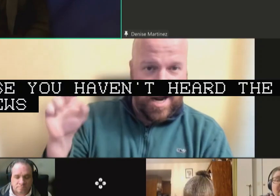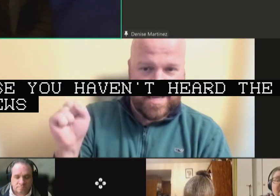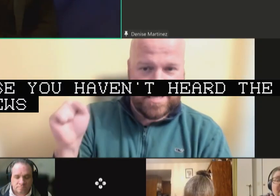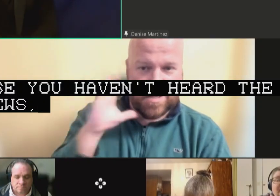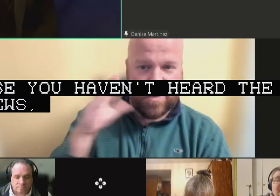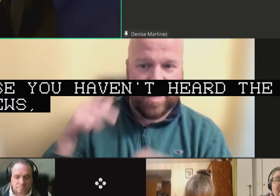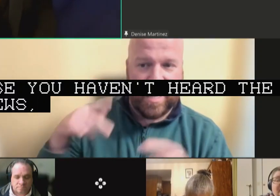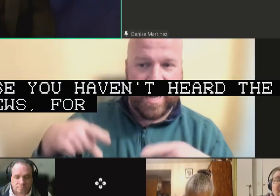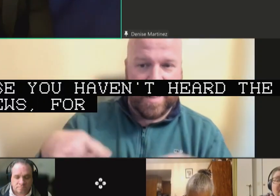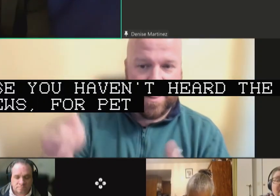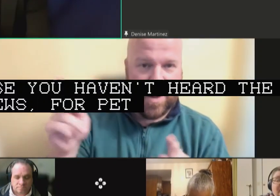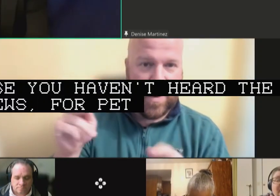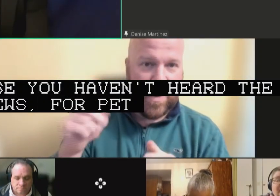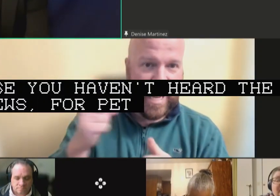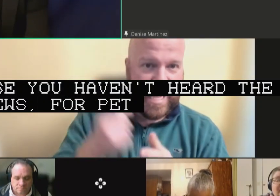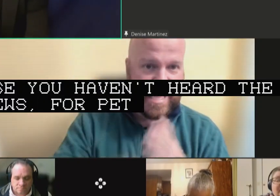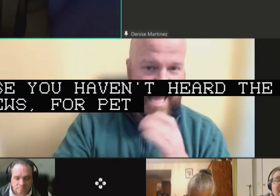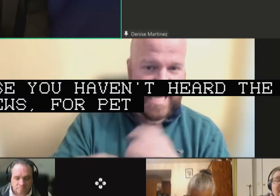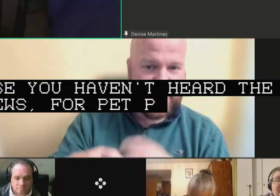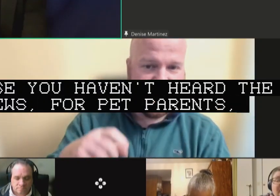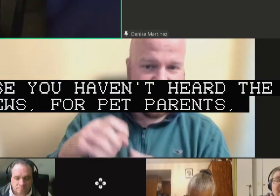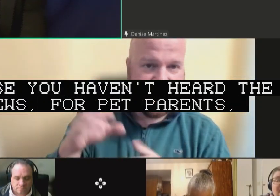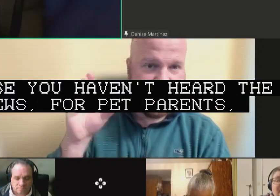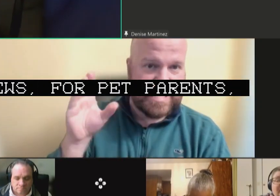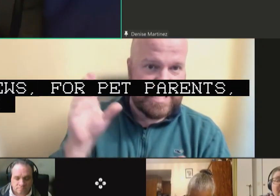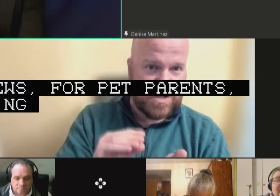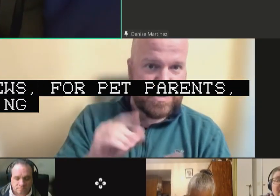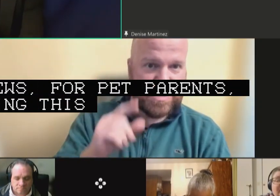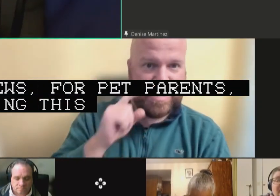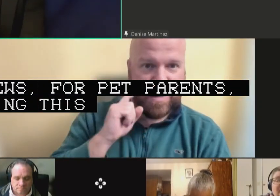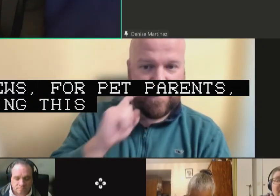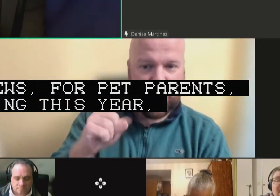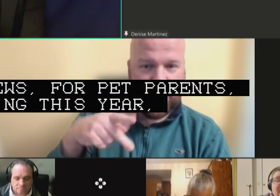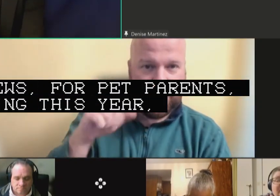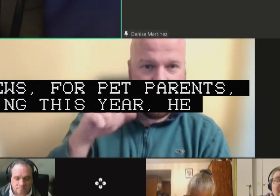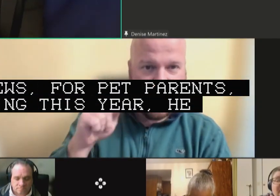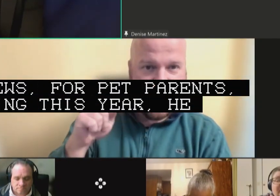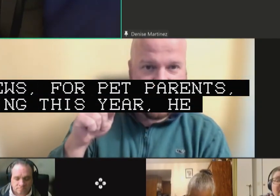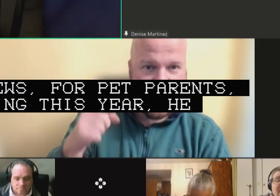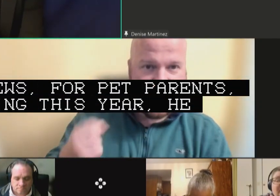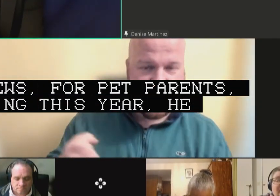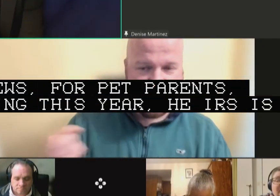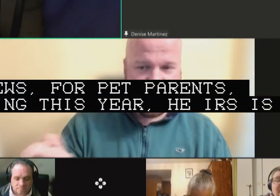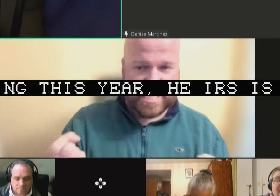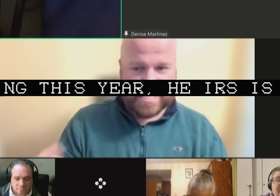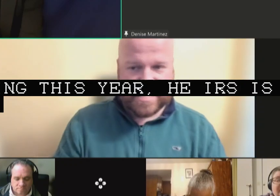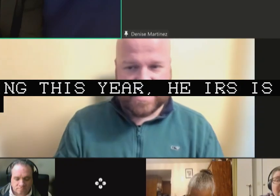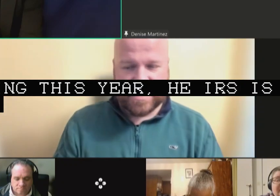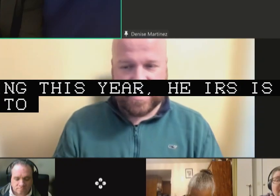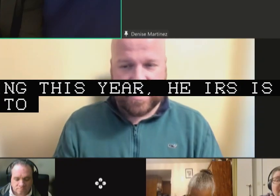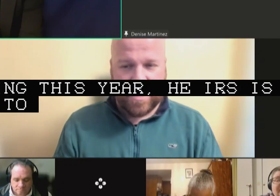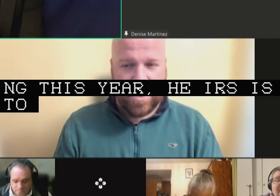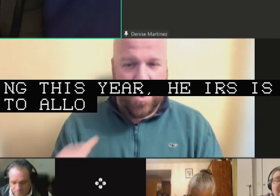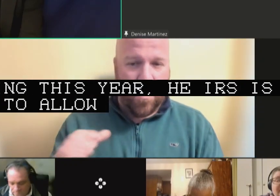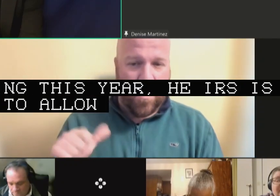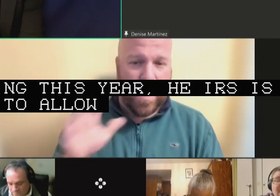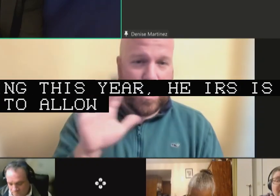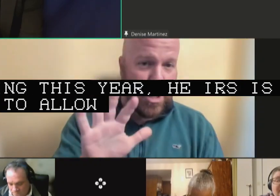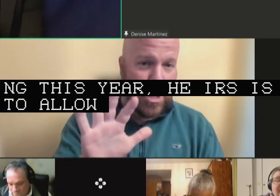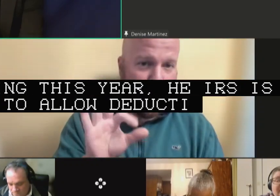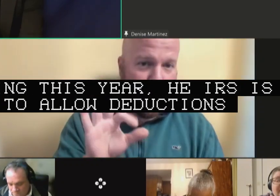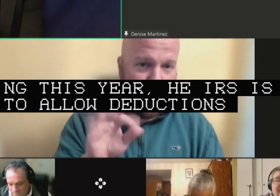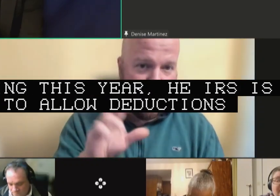year, the IRS is going to allow deductions for pet expenses.